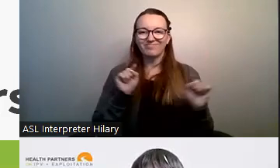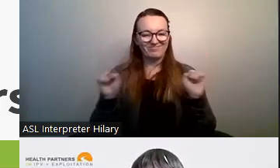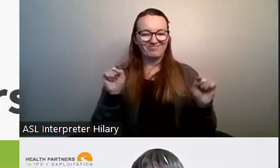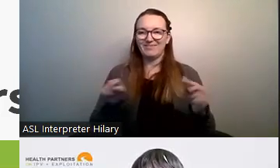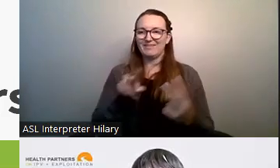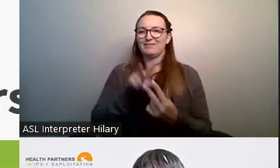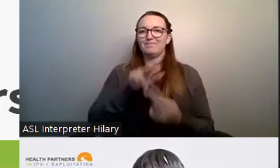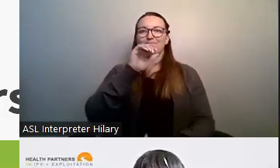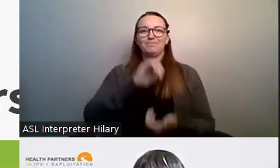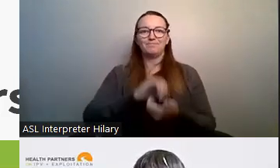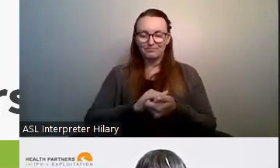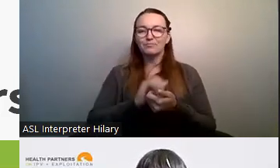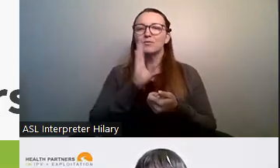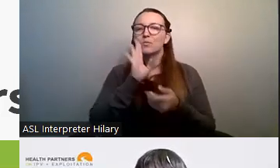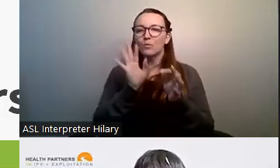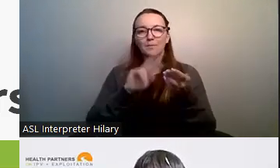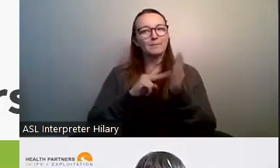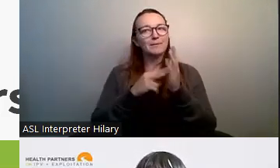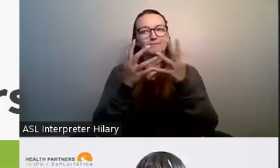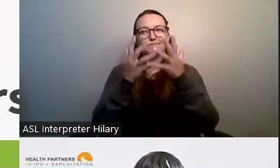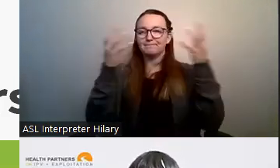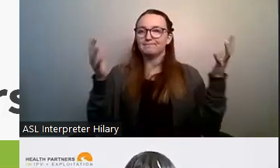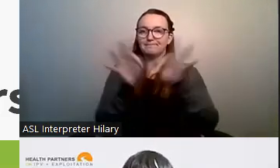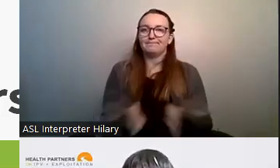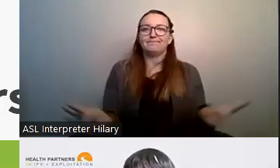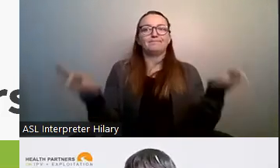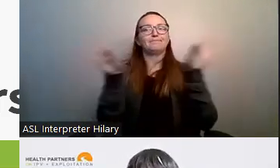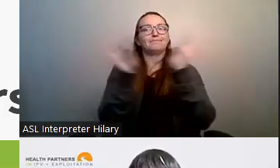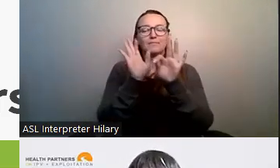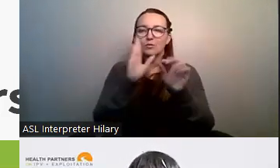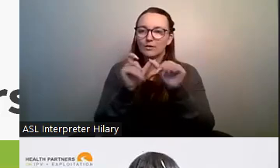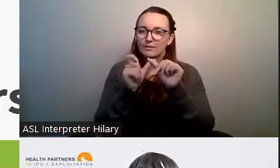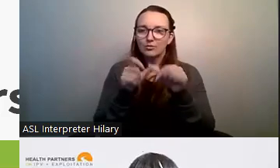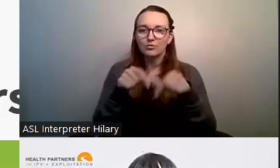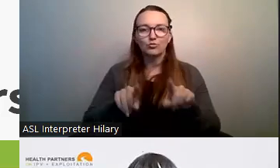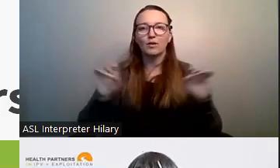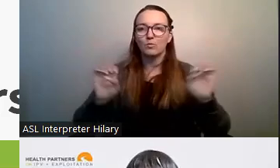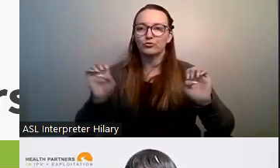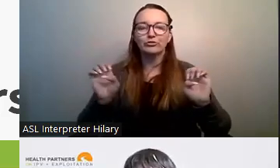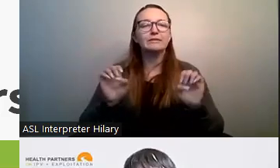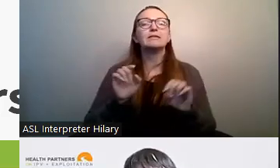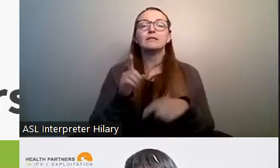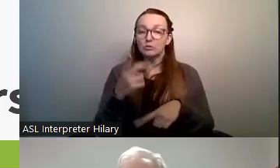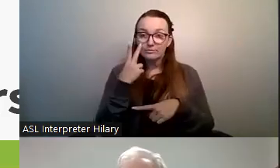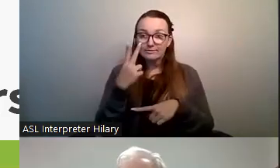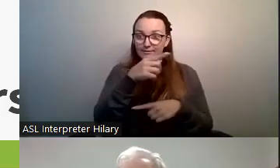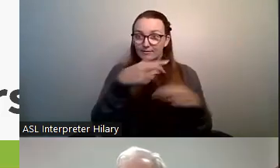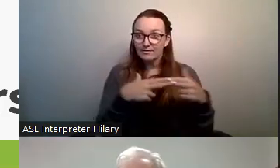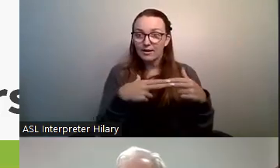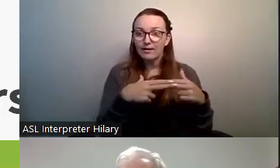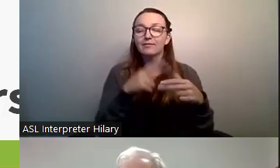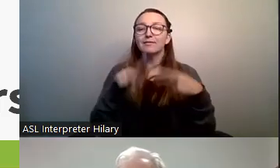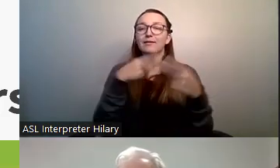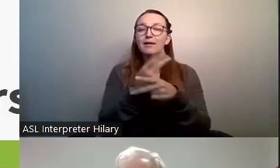really meaningful, and they will continue to be meaningful in the event of an emergency. You can see here on the slide the types of support